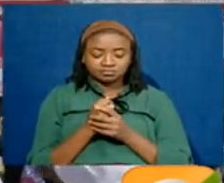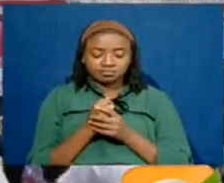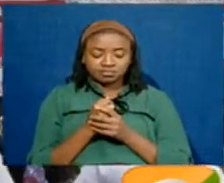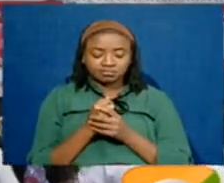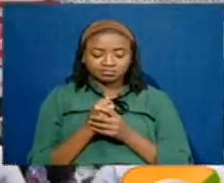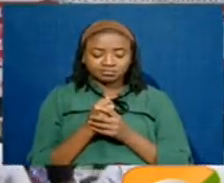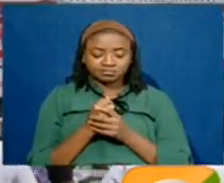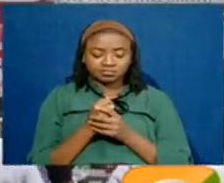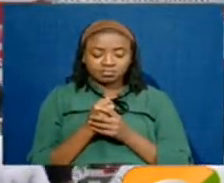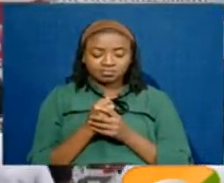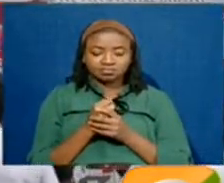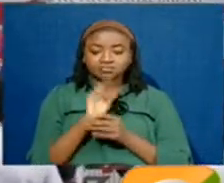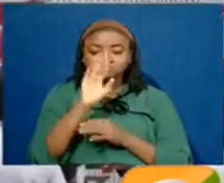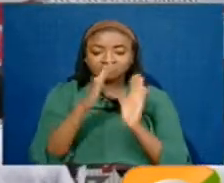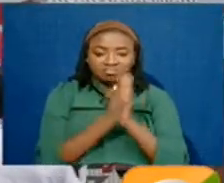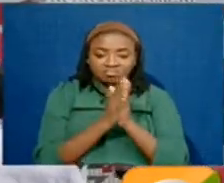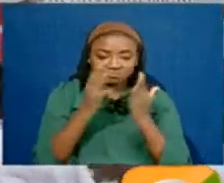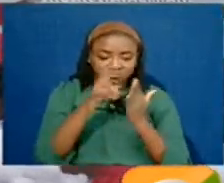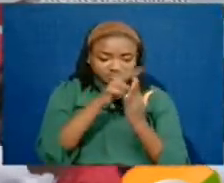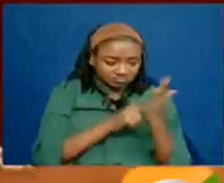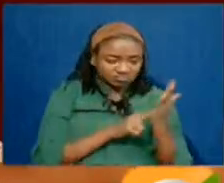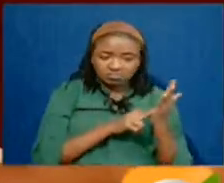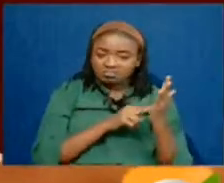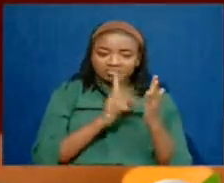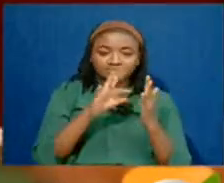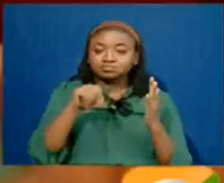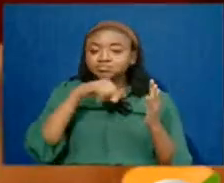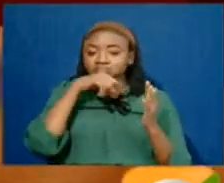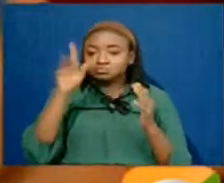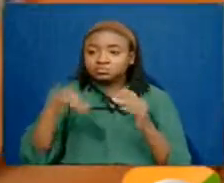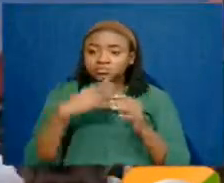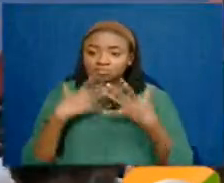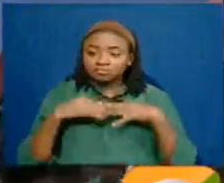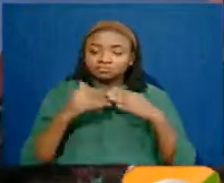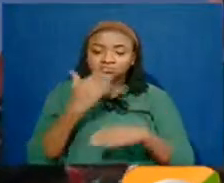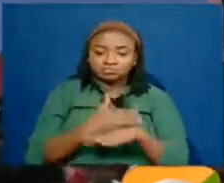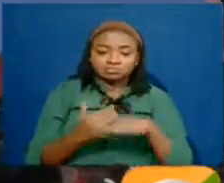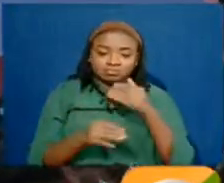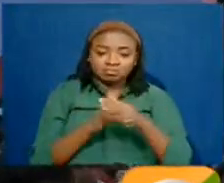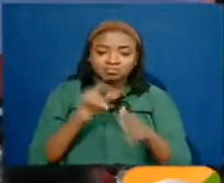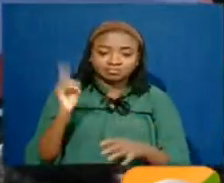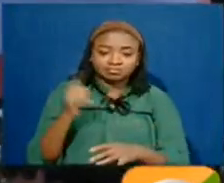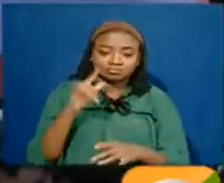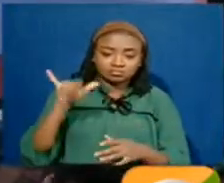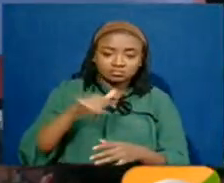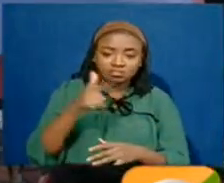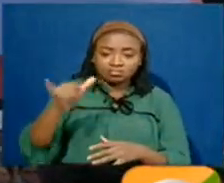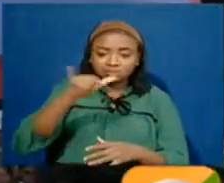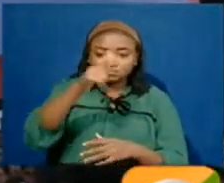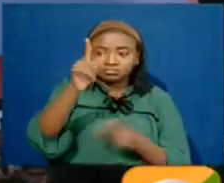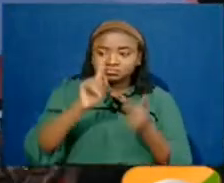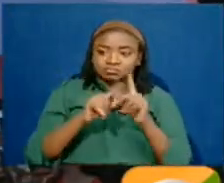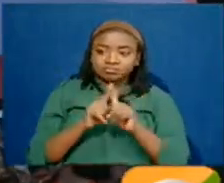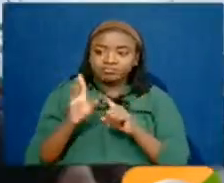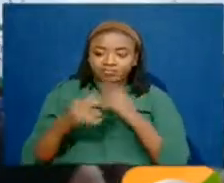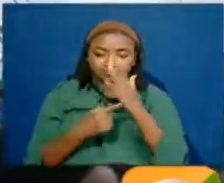Forget about textbooks. In Turkey, students are building drones, flying robots, and chasing space